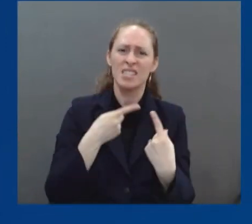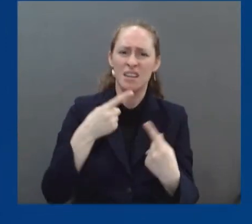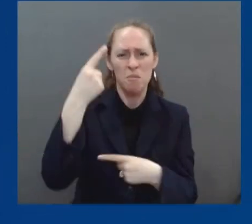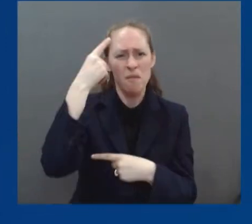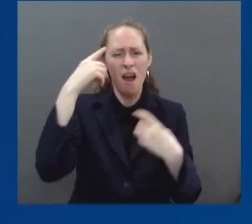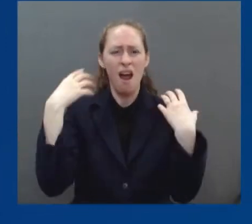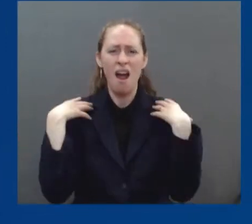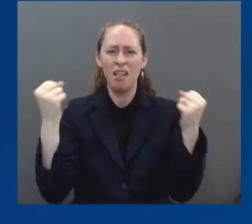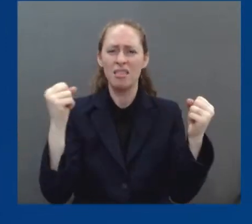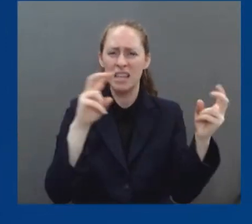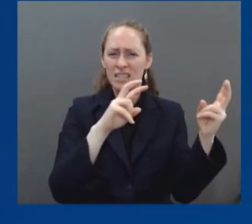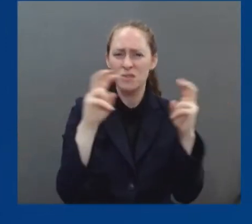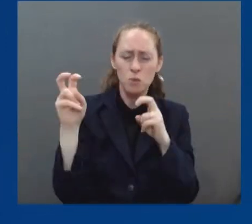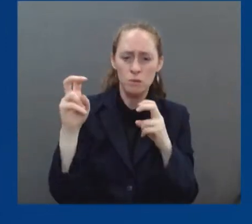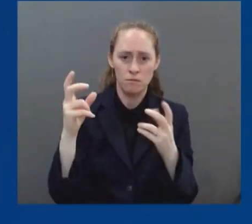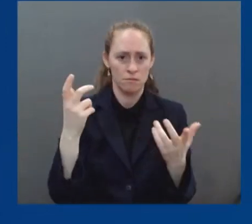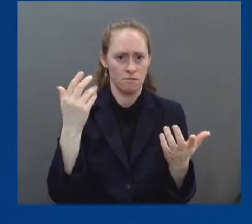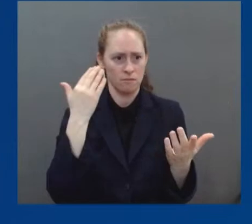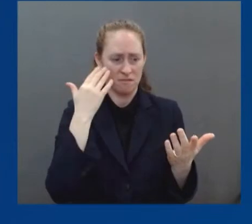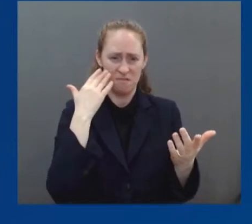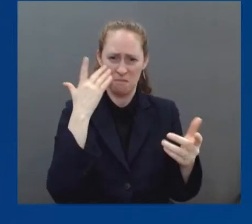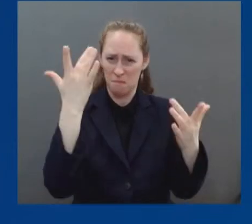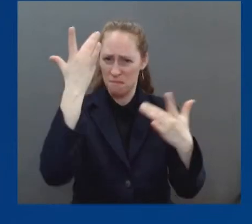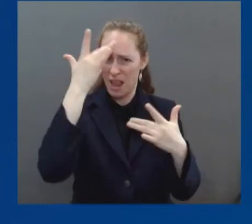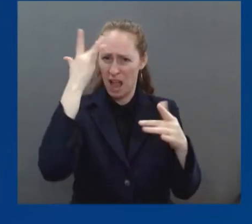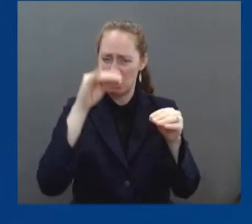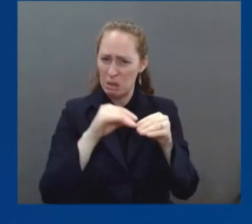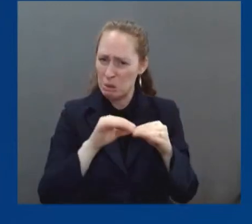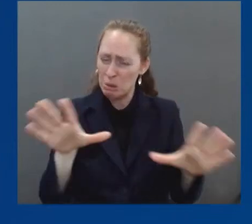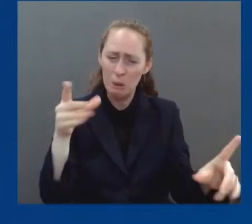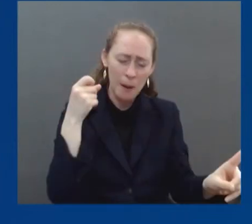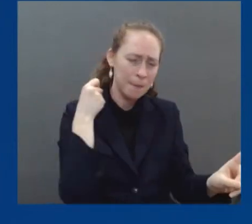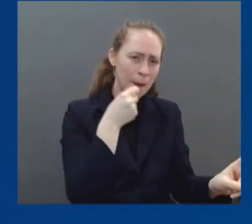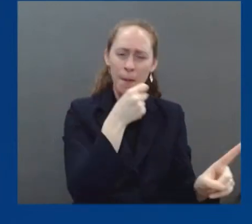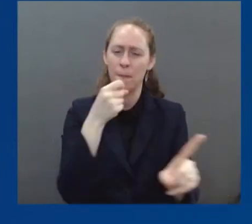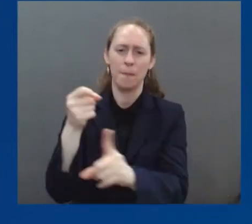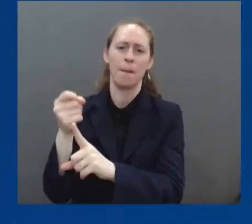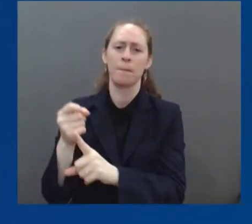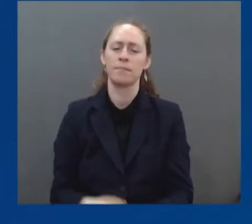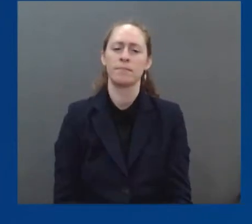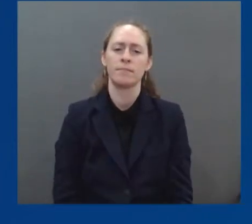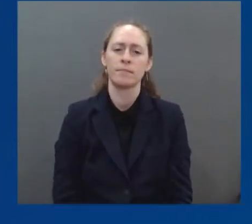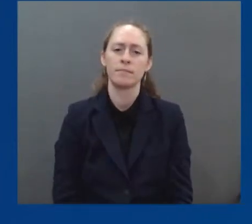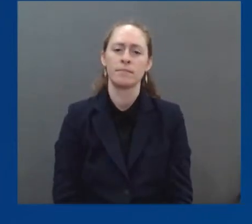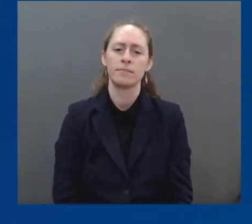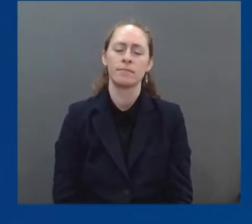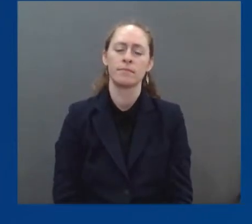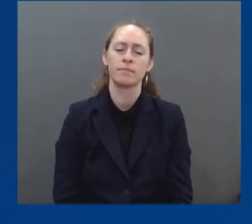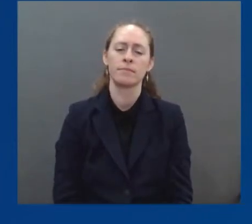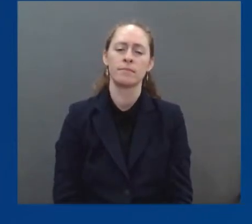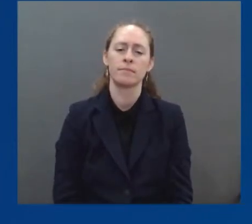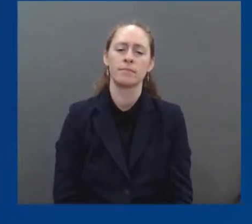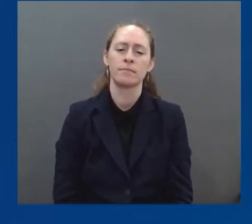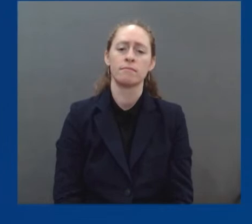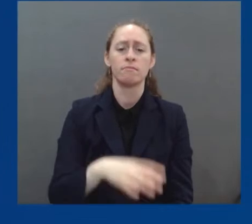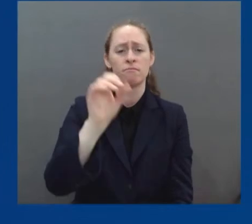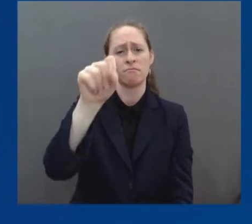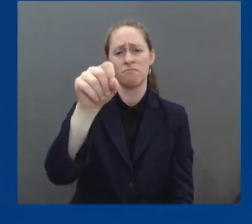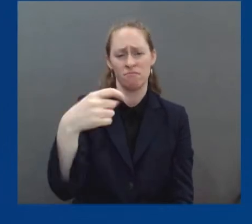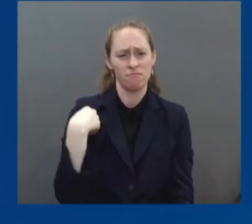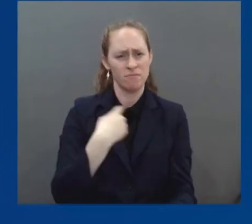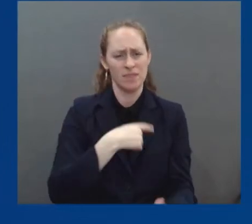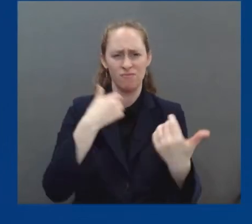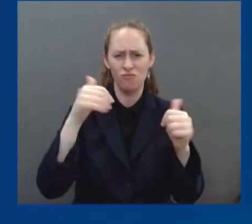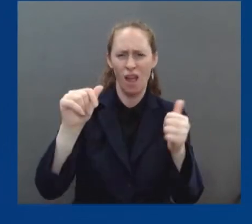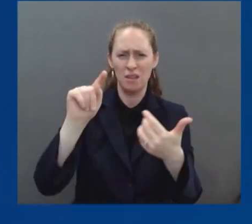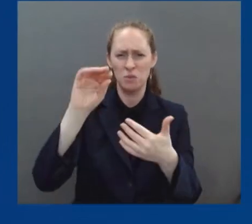clear, we are going to use every tool we have to be there for these Americans. We've made significant investments in mental health care,